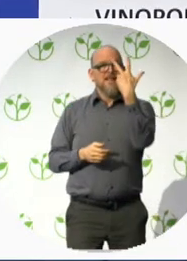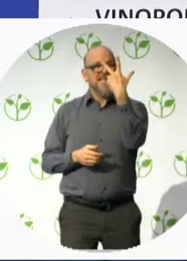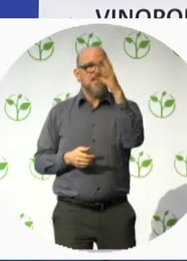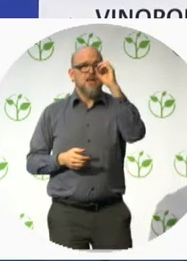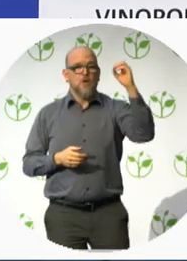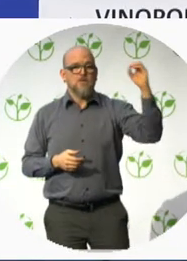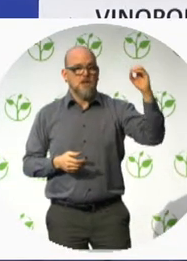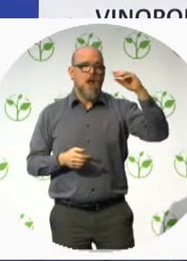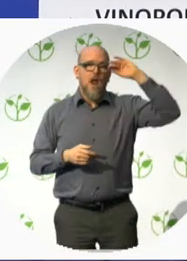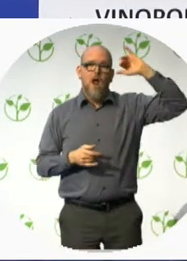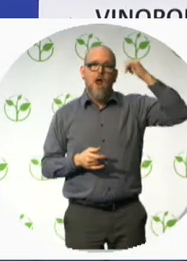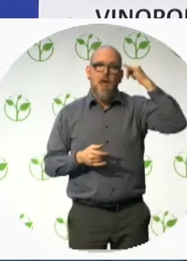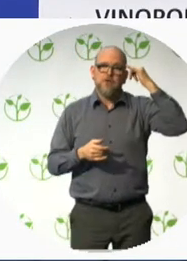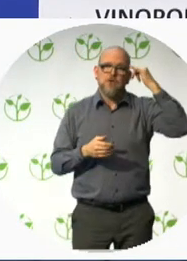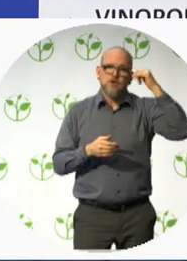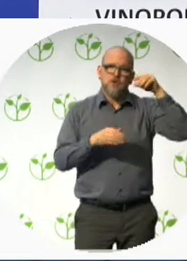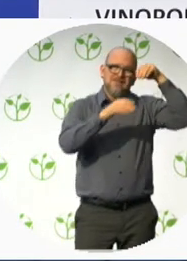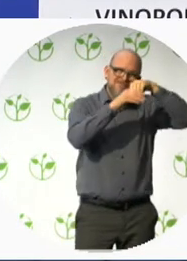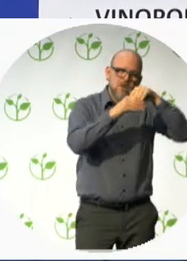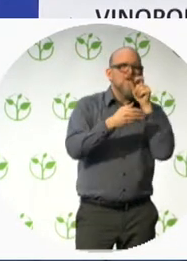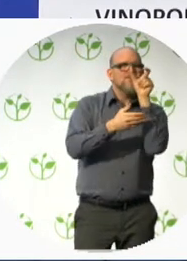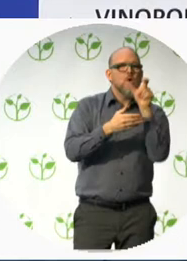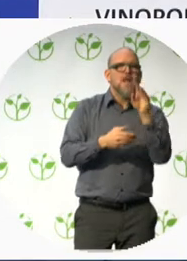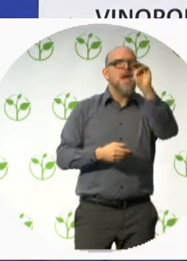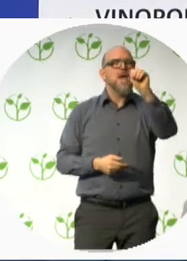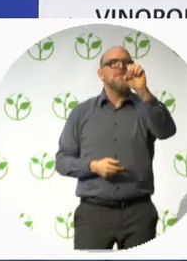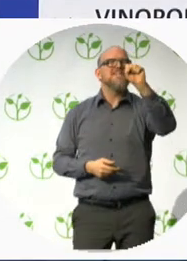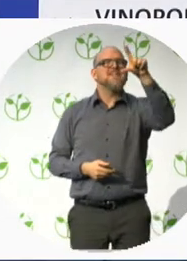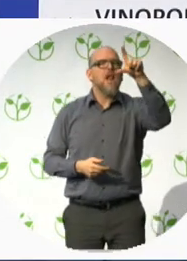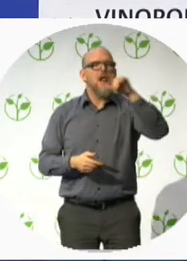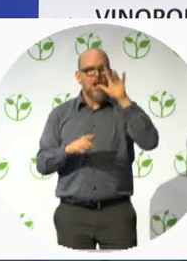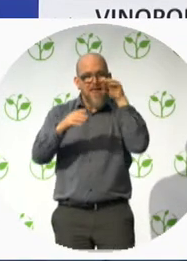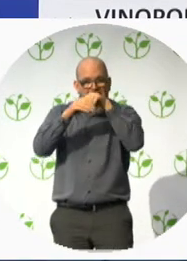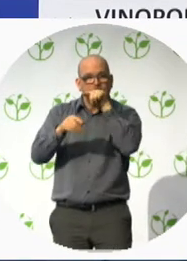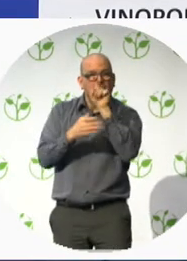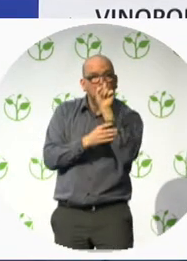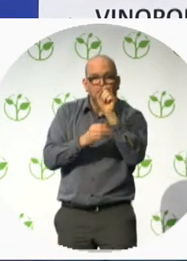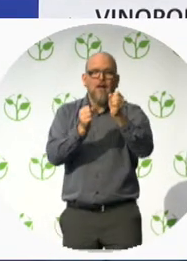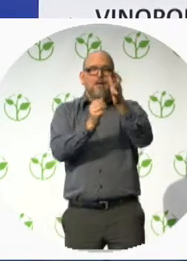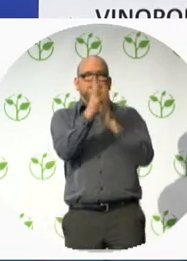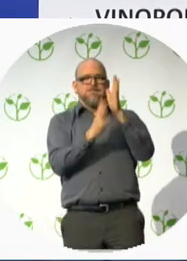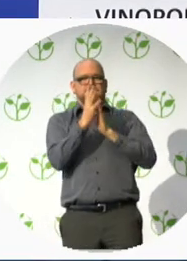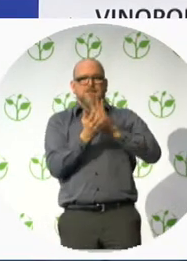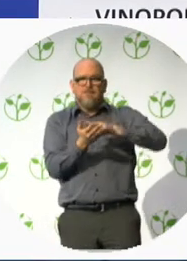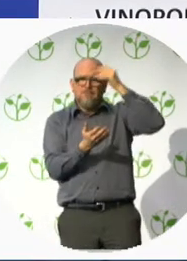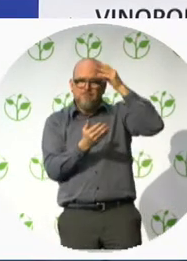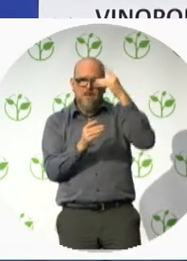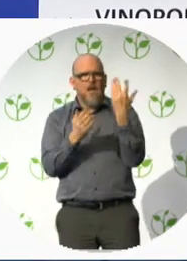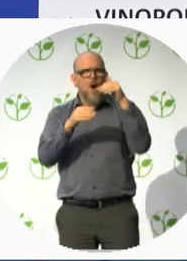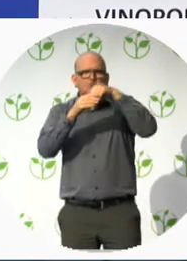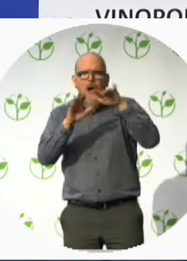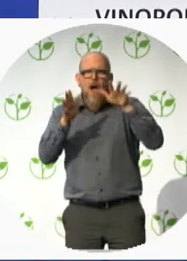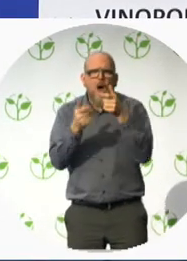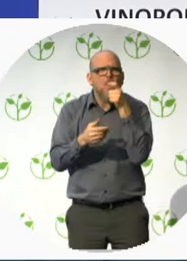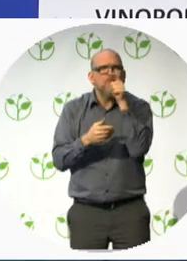graphics, videos, corresponding Arabic words, concept pictures, and we have definitions in both MSL and in